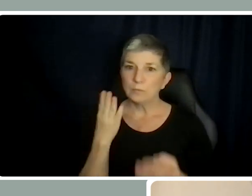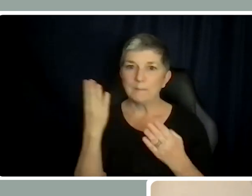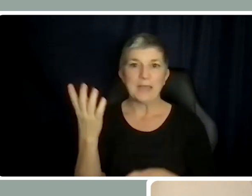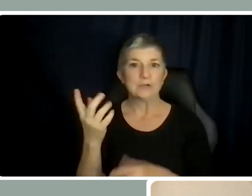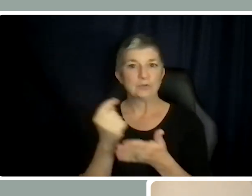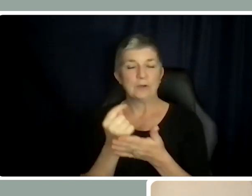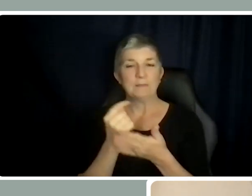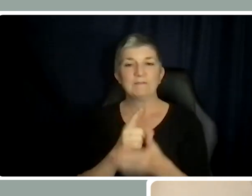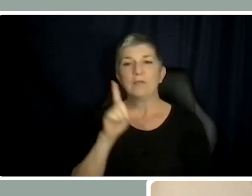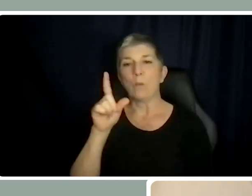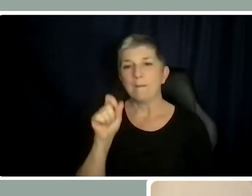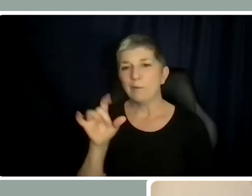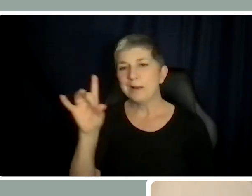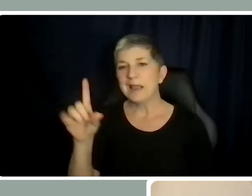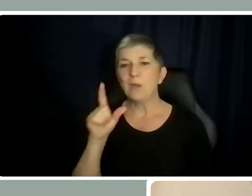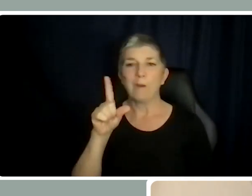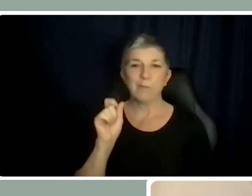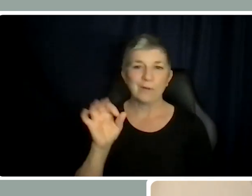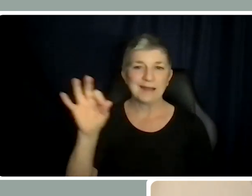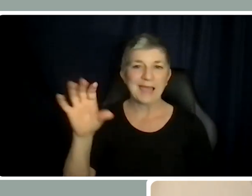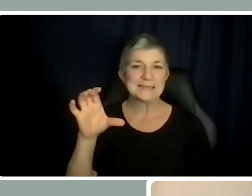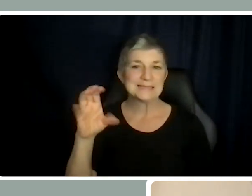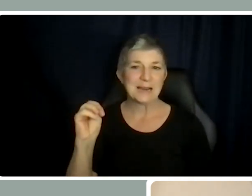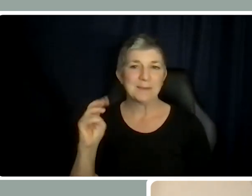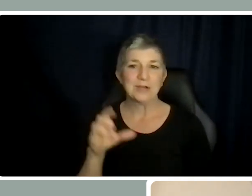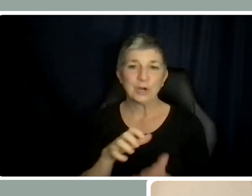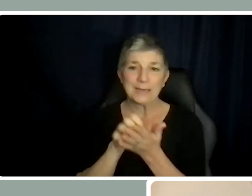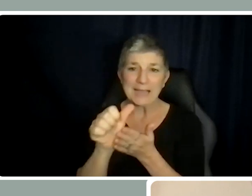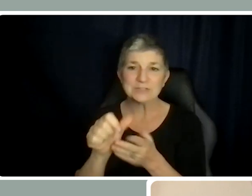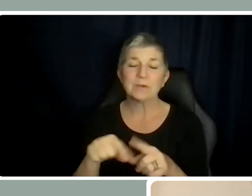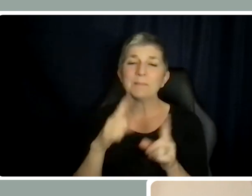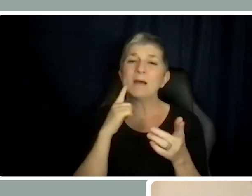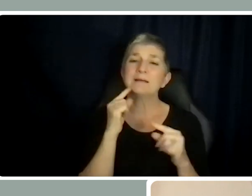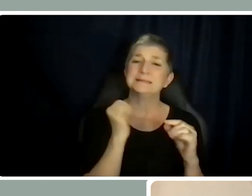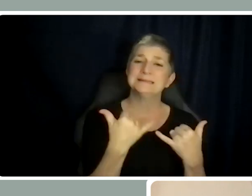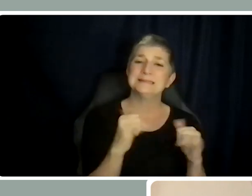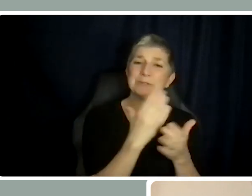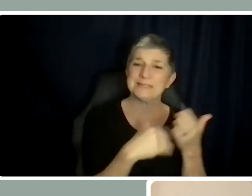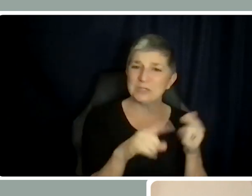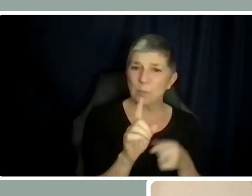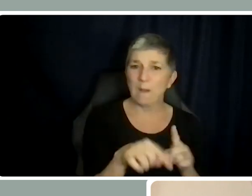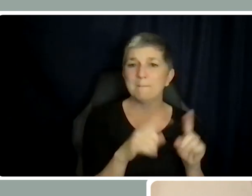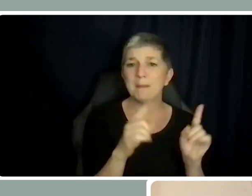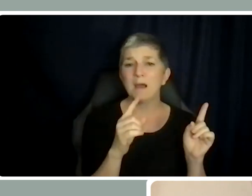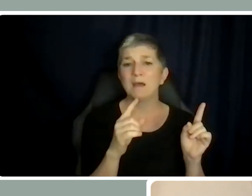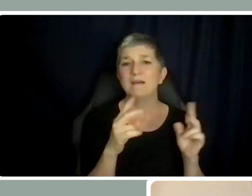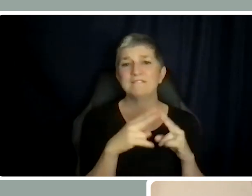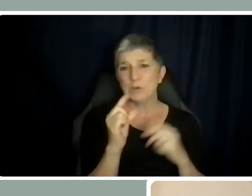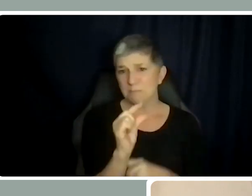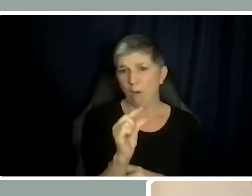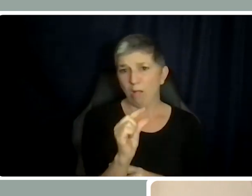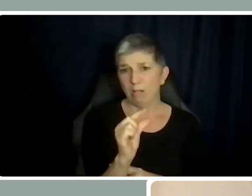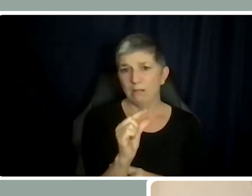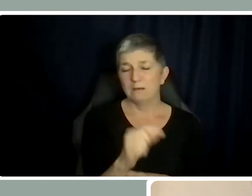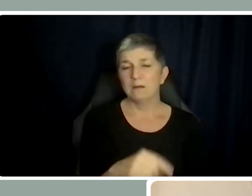for the 1.8, 1.9 centimeter cancer. But what about the ones that are still stage 1, but are quite small,